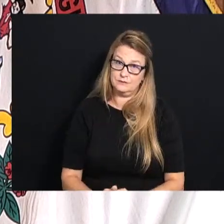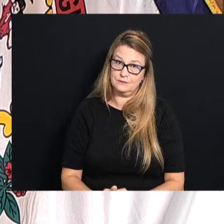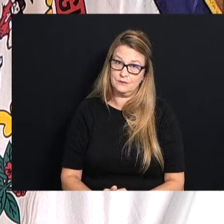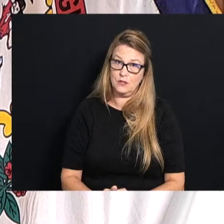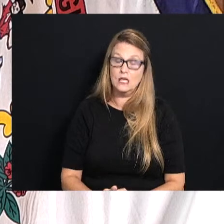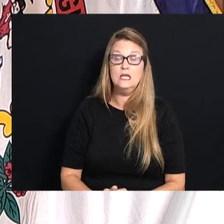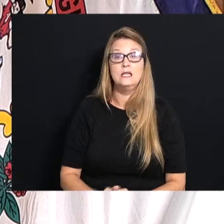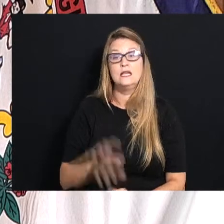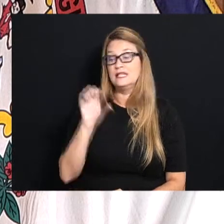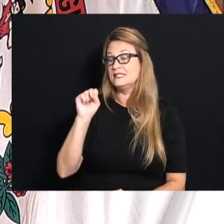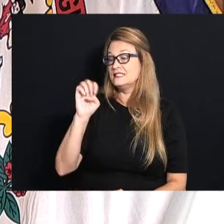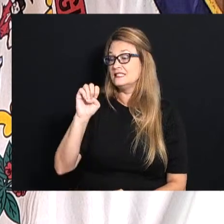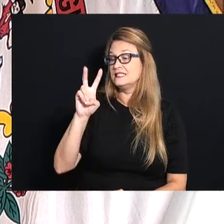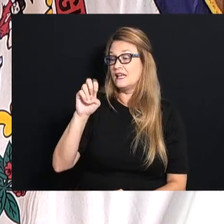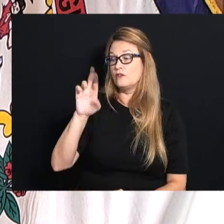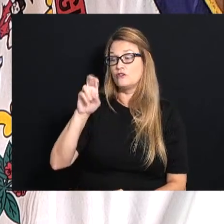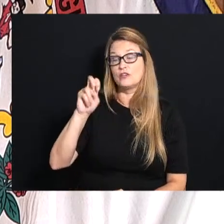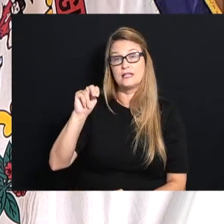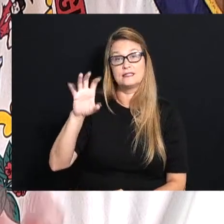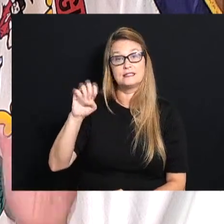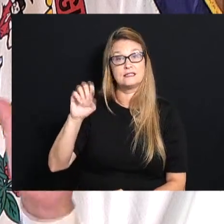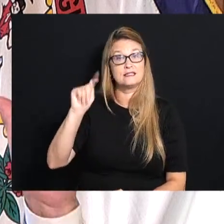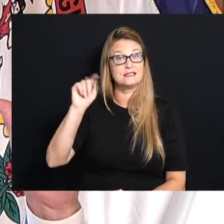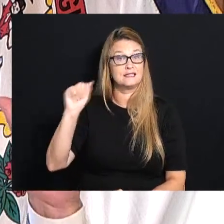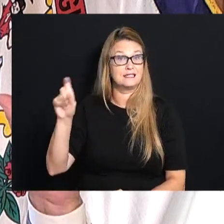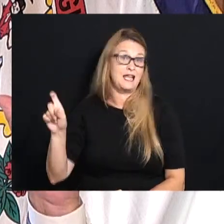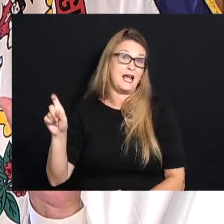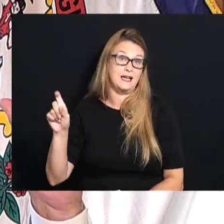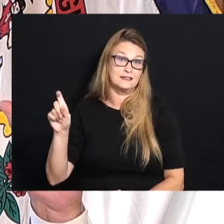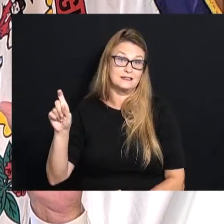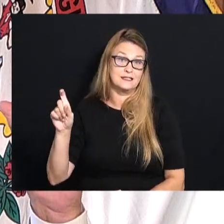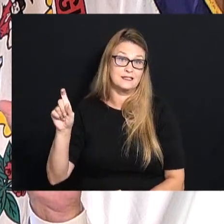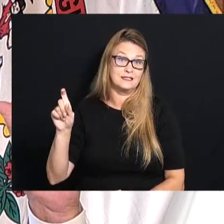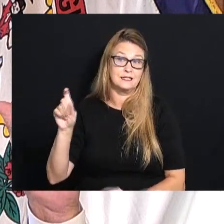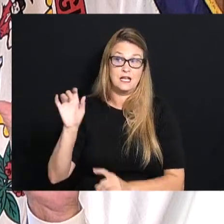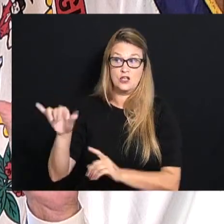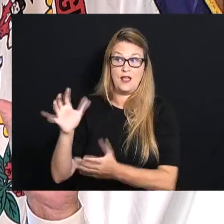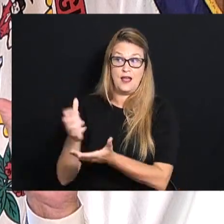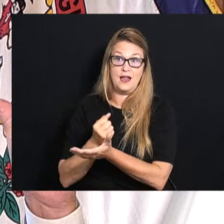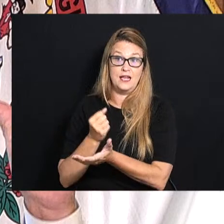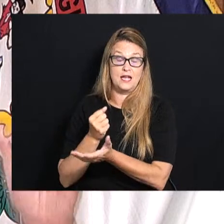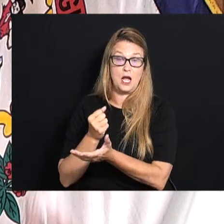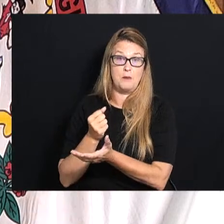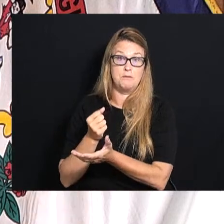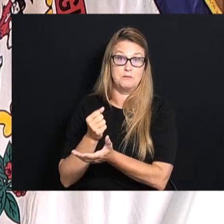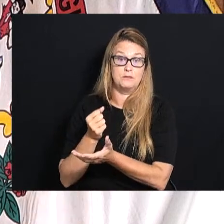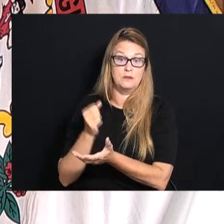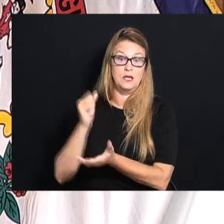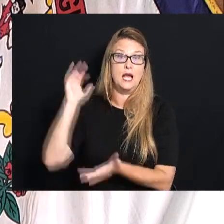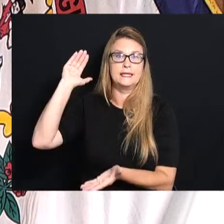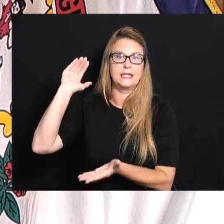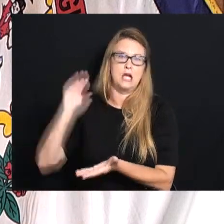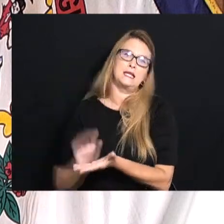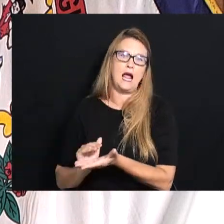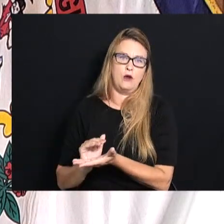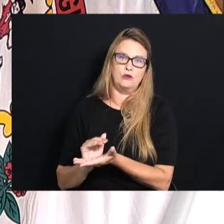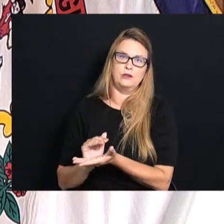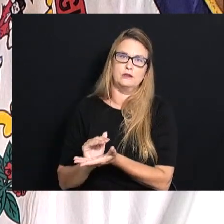a severance tax standpoint, first of all, your severance income on metallurgical coal has gone whoosh, straight